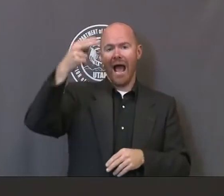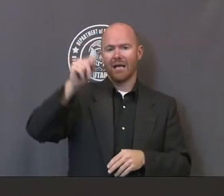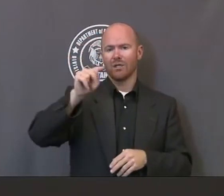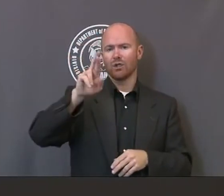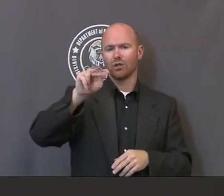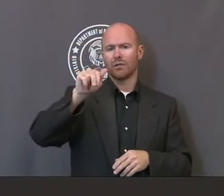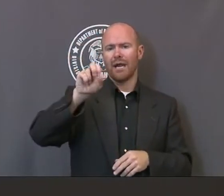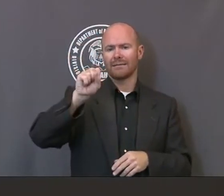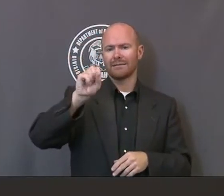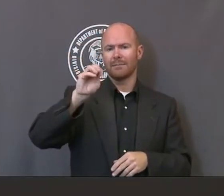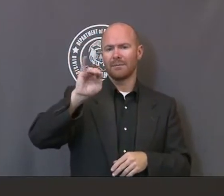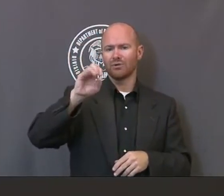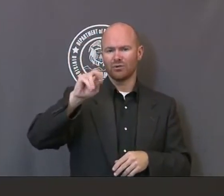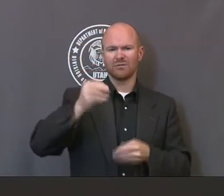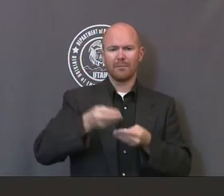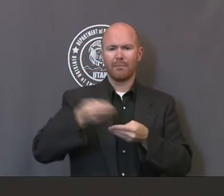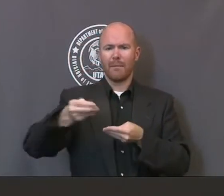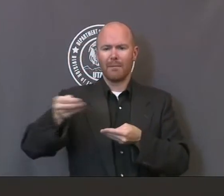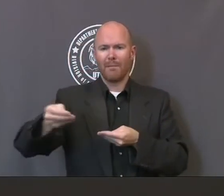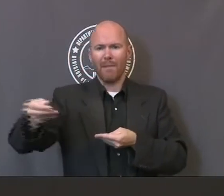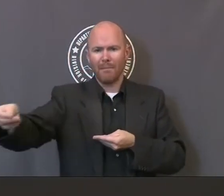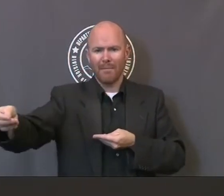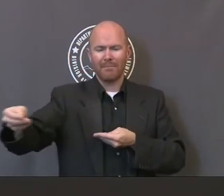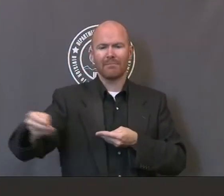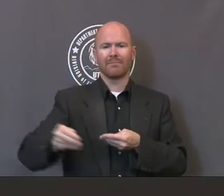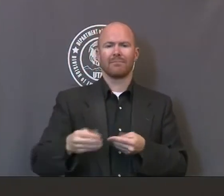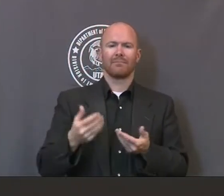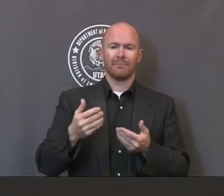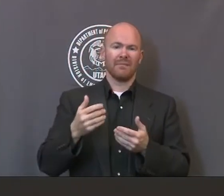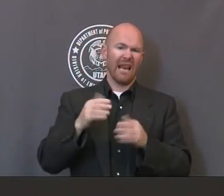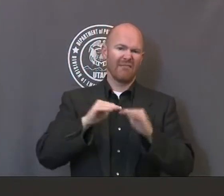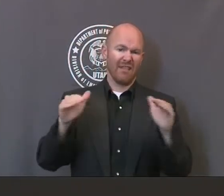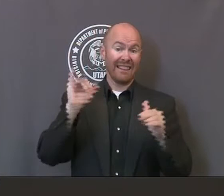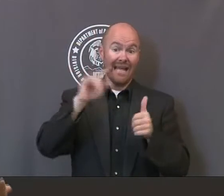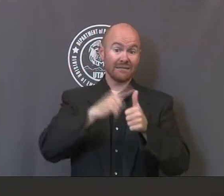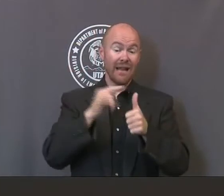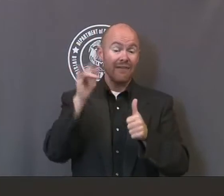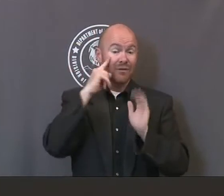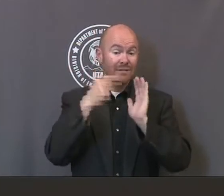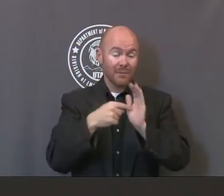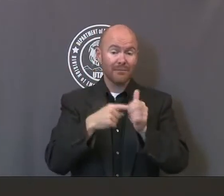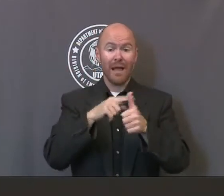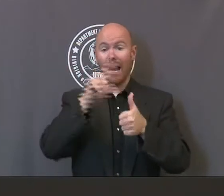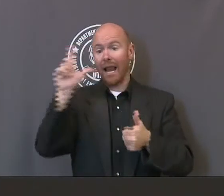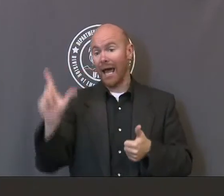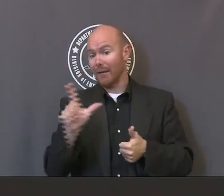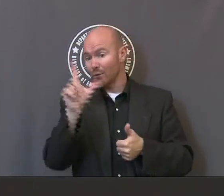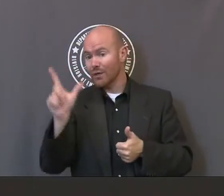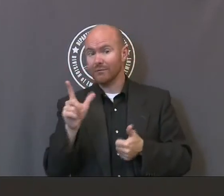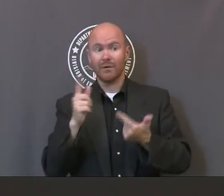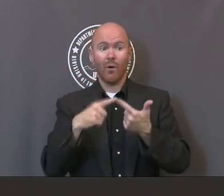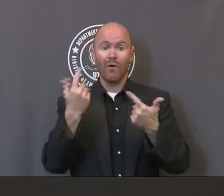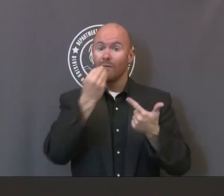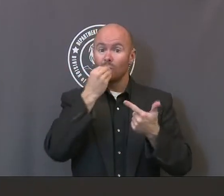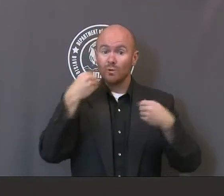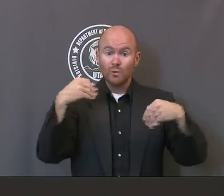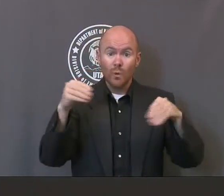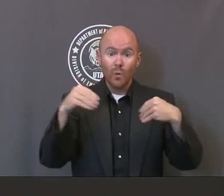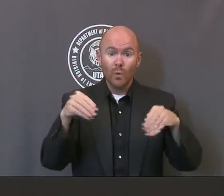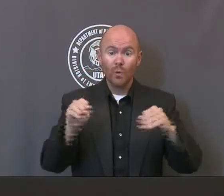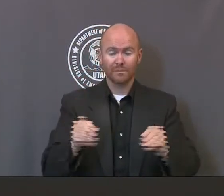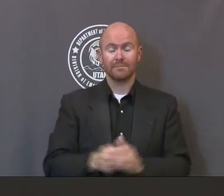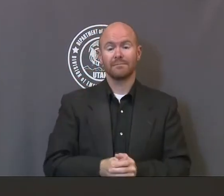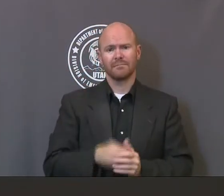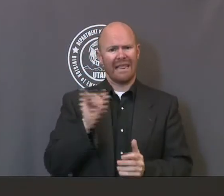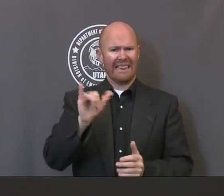And that pertains to public places such as a store or a library. And that's required, but when you